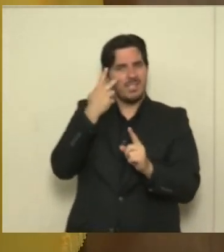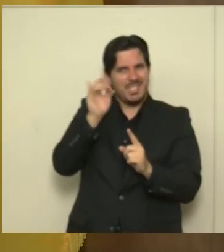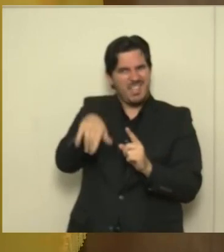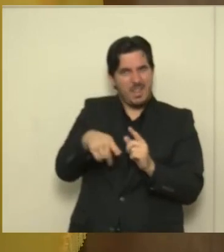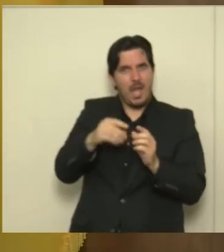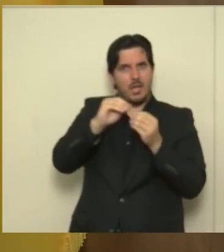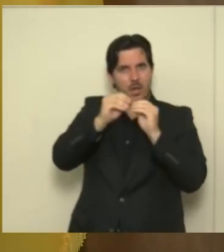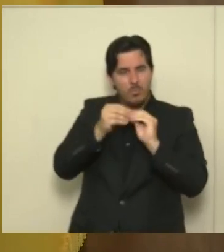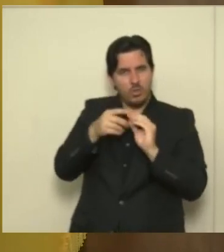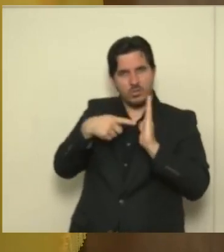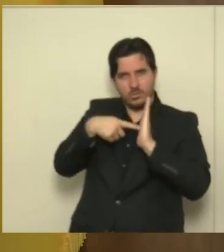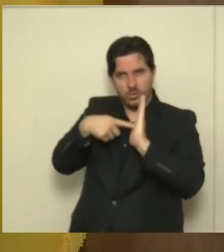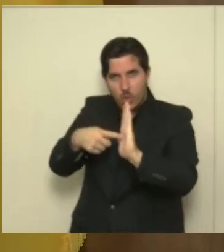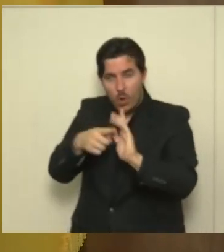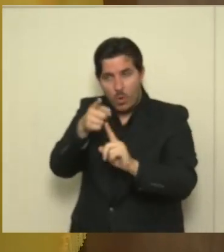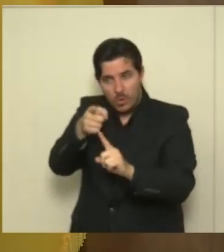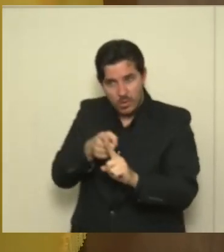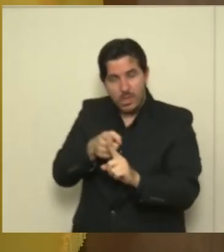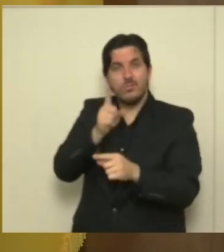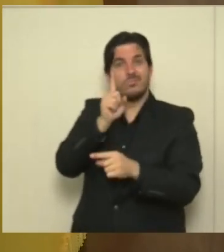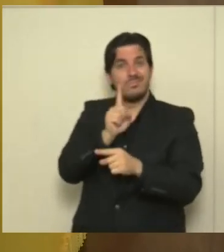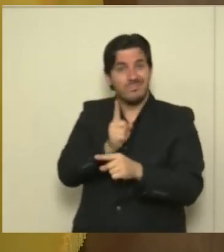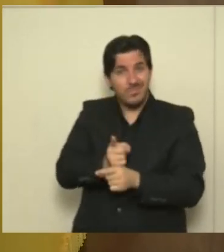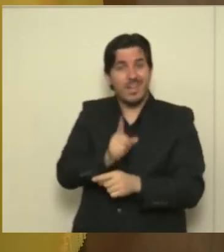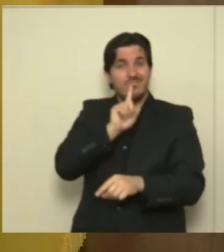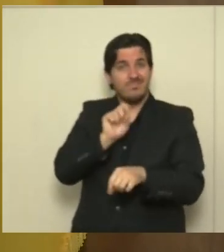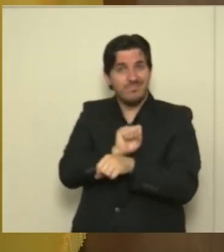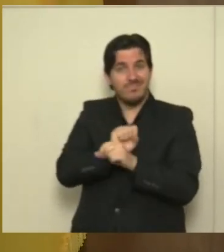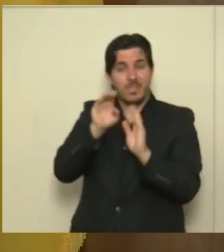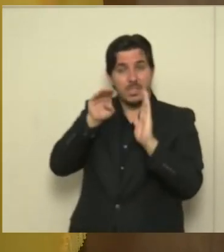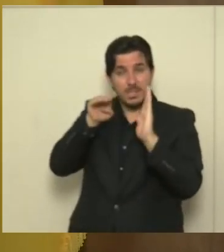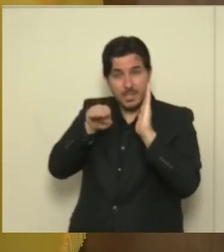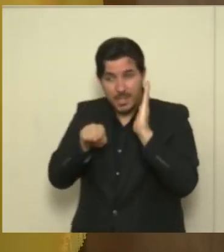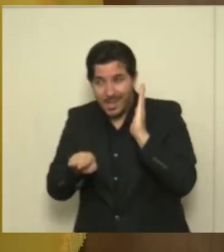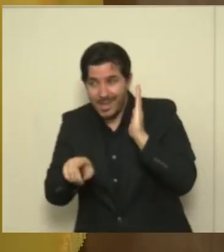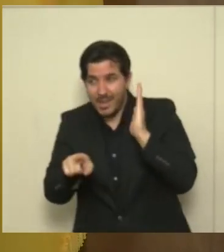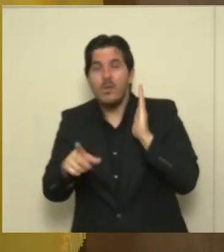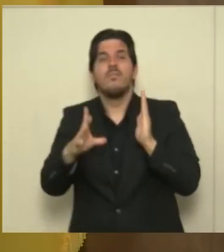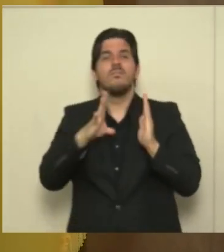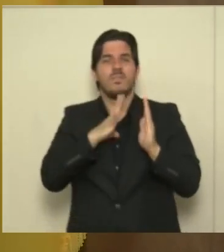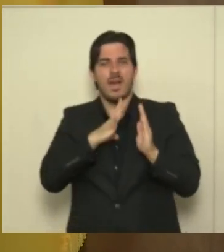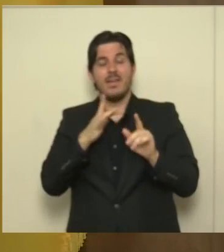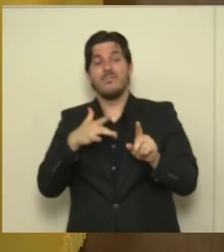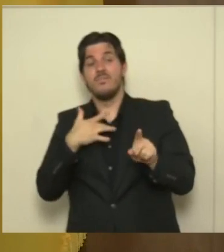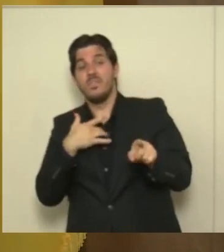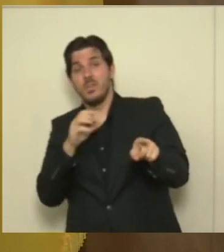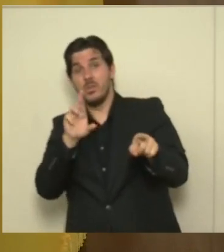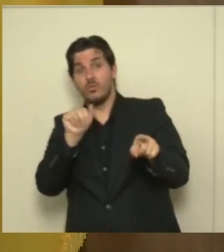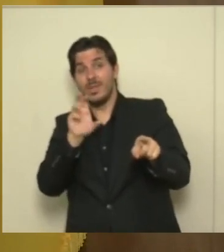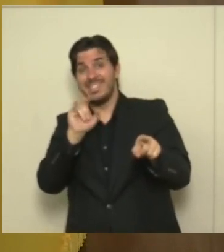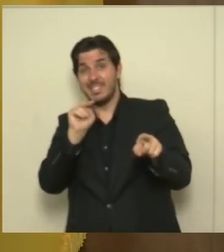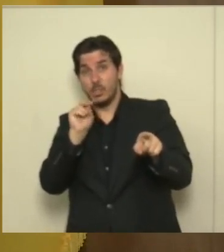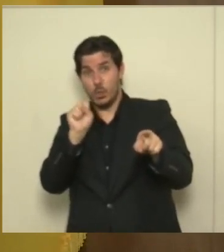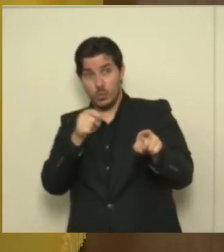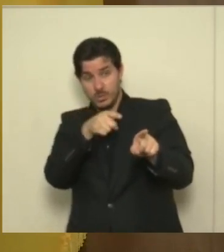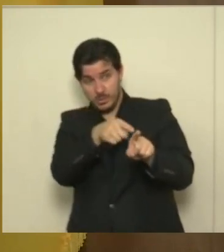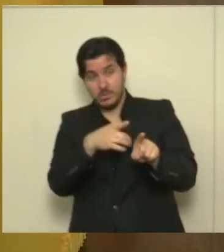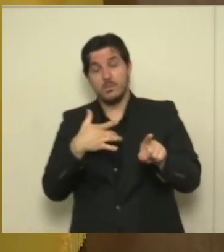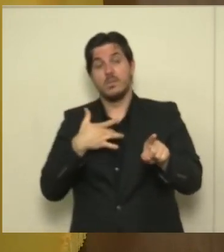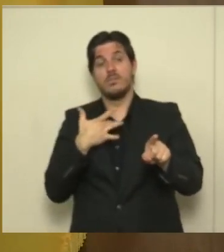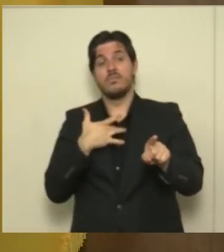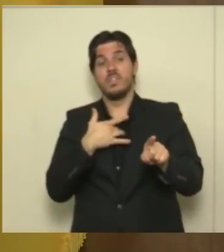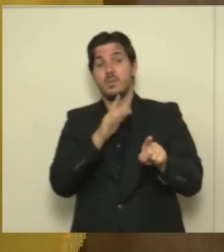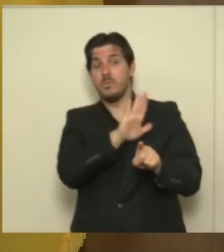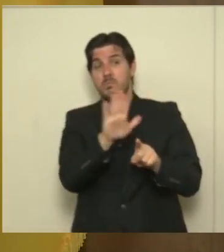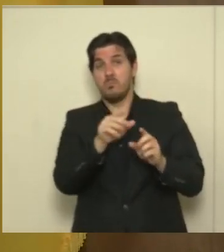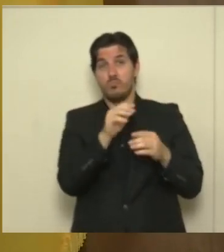openings. And we are clear that Racinos, particularly because of their COVID-safe practices, that they